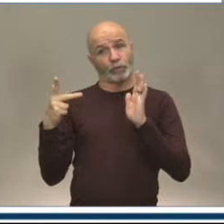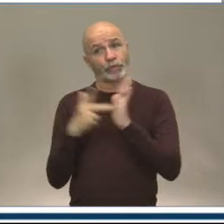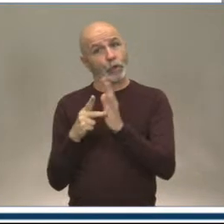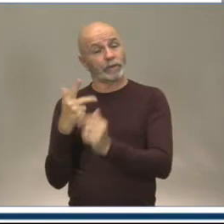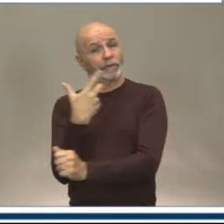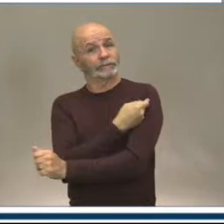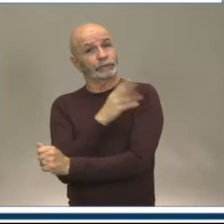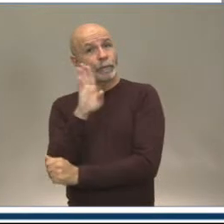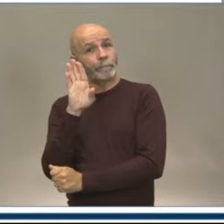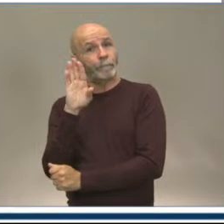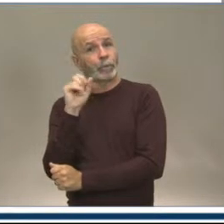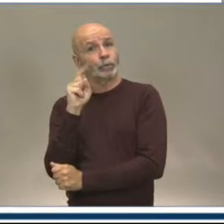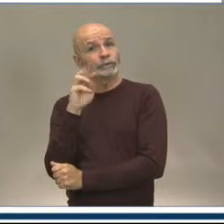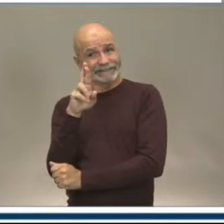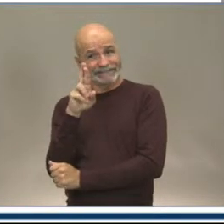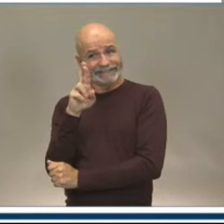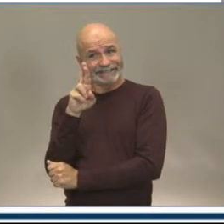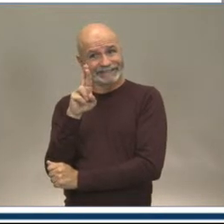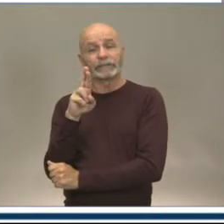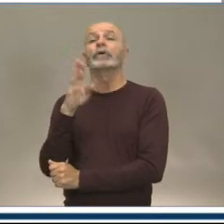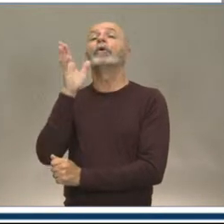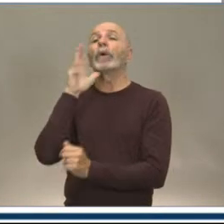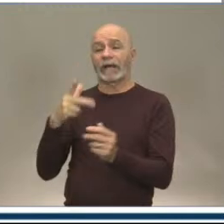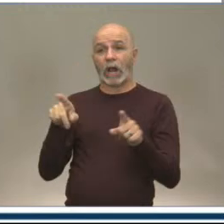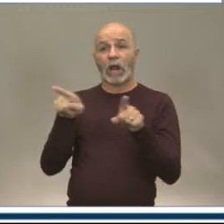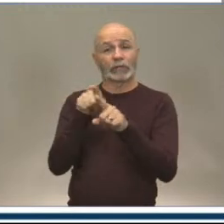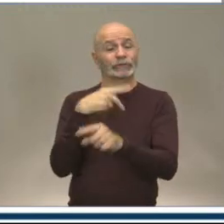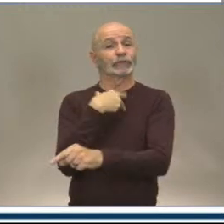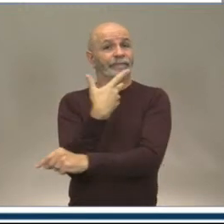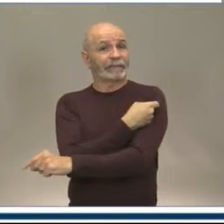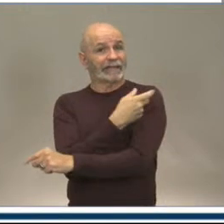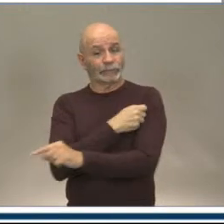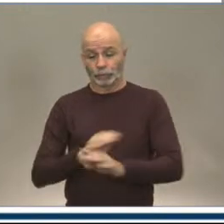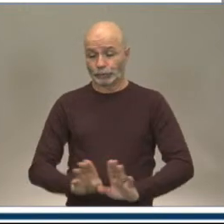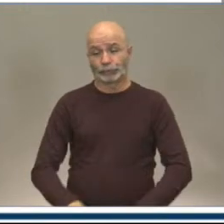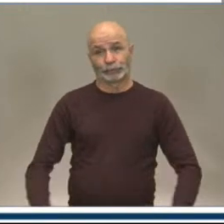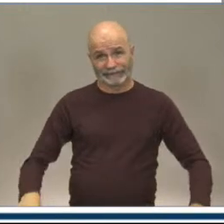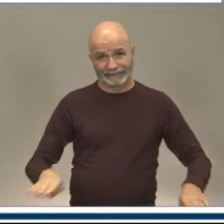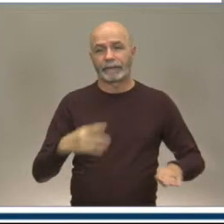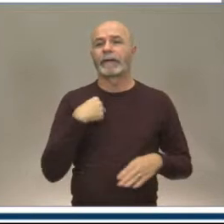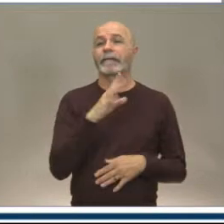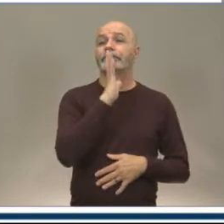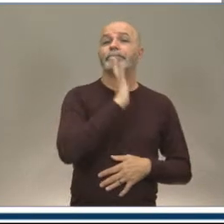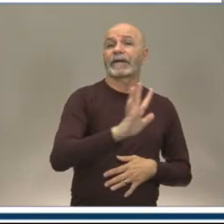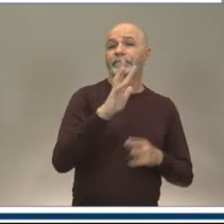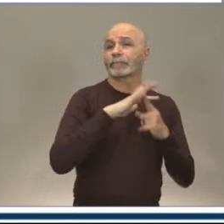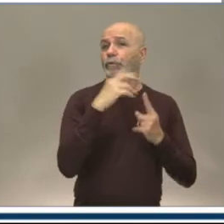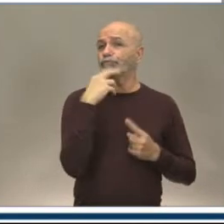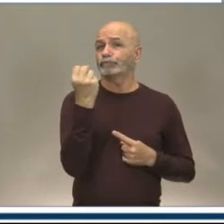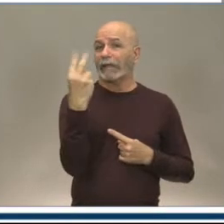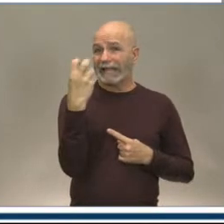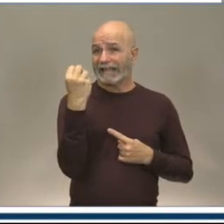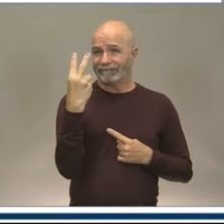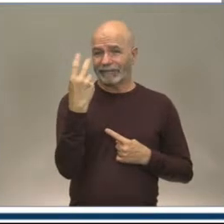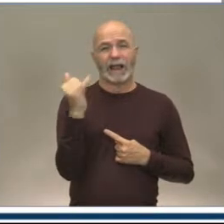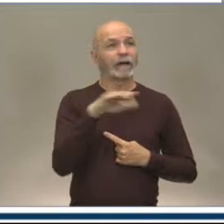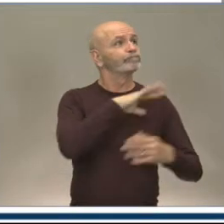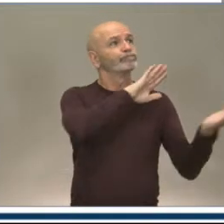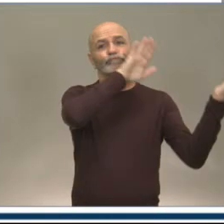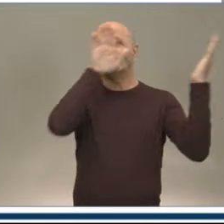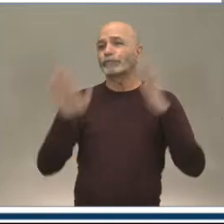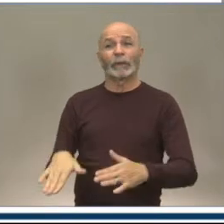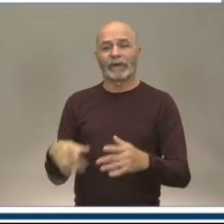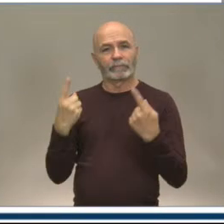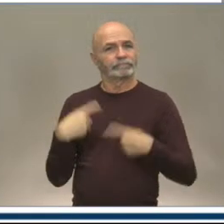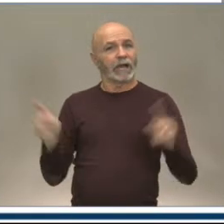and we're expecting vaccines for children aged 5 to 11 to land in the province this week. And the team is putting